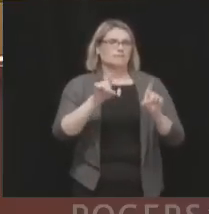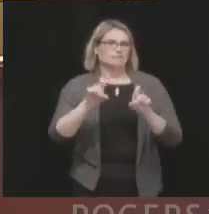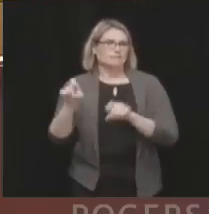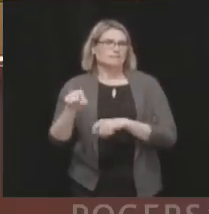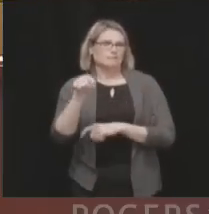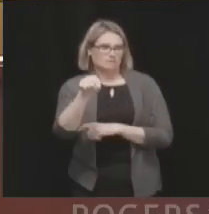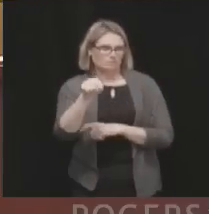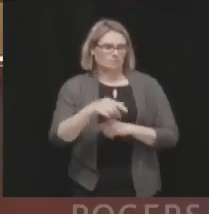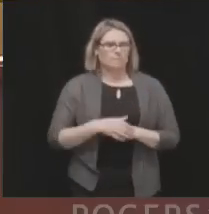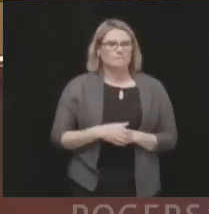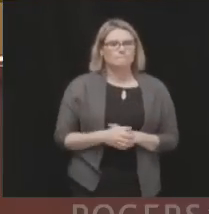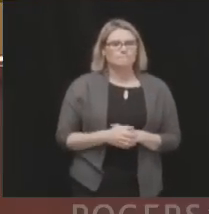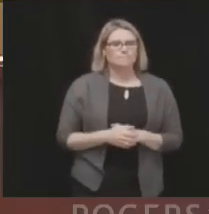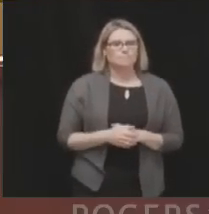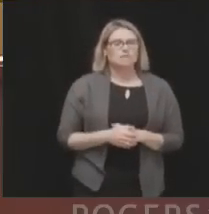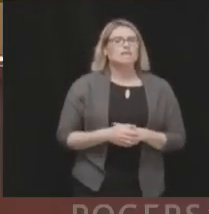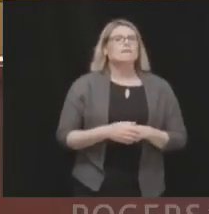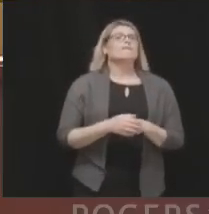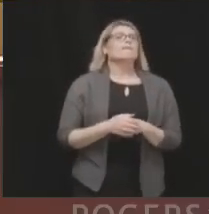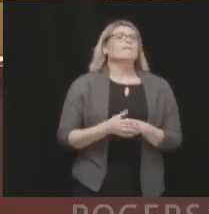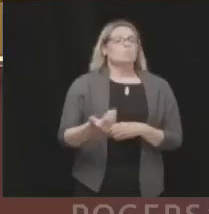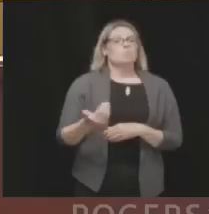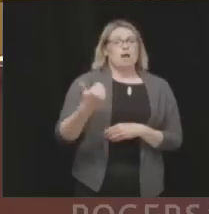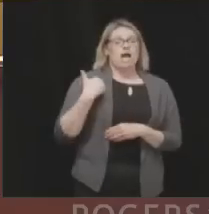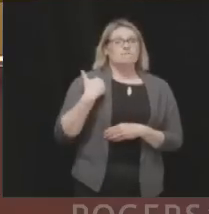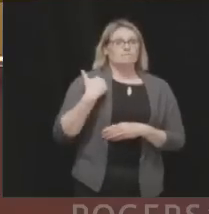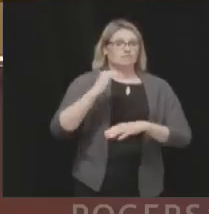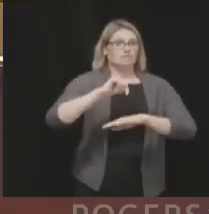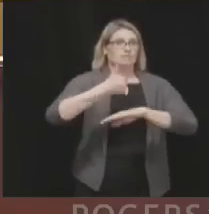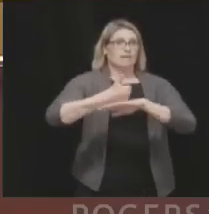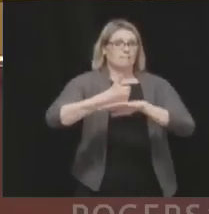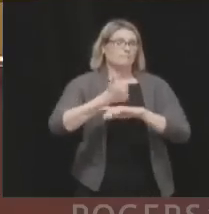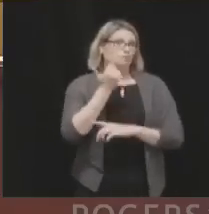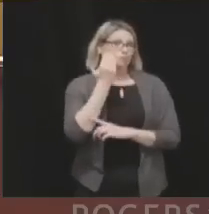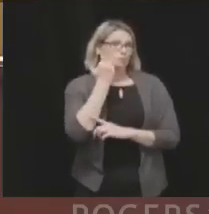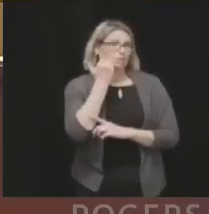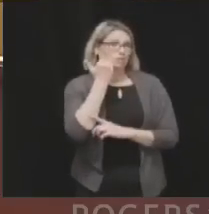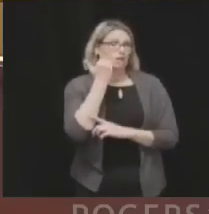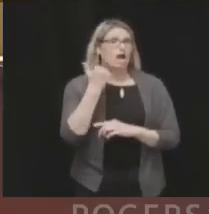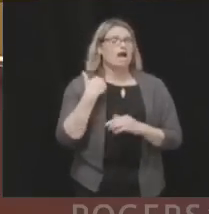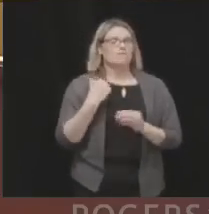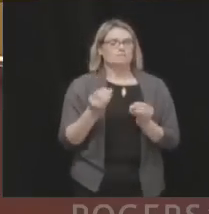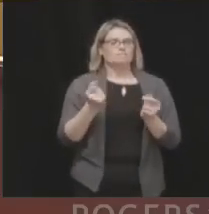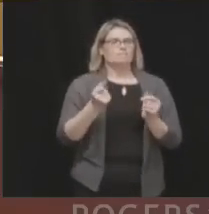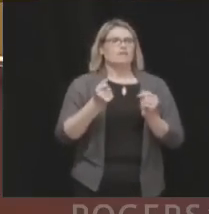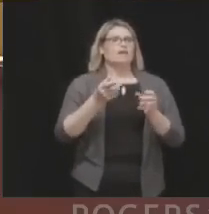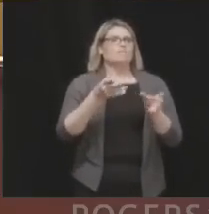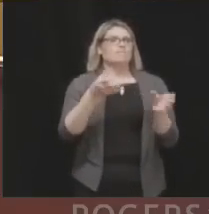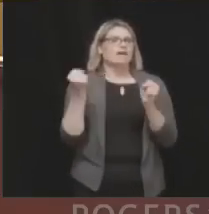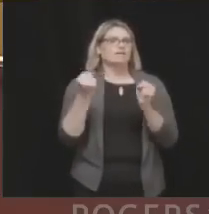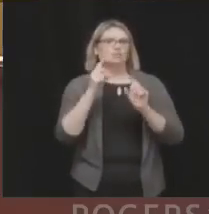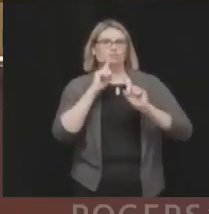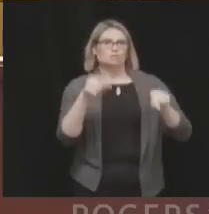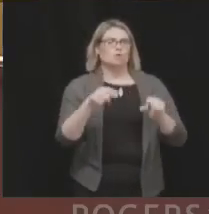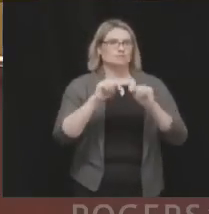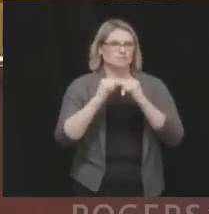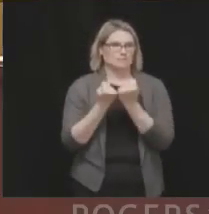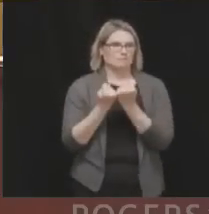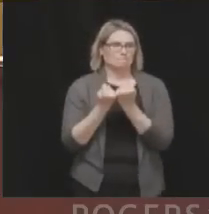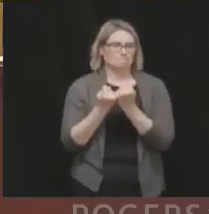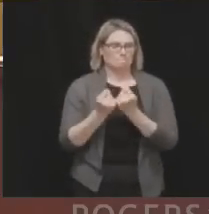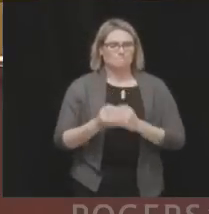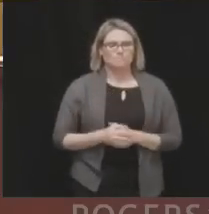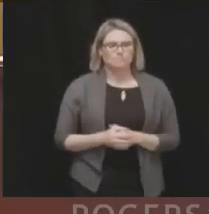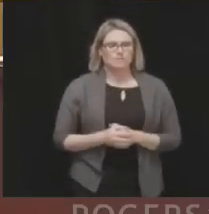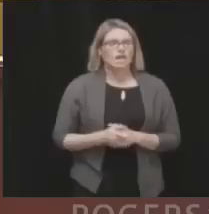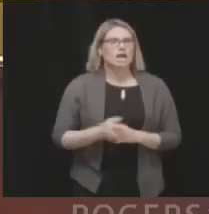institutional setting that needs to be tested very, very quickly, we have the capability to be able to do that in very quick order and have those test results back